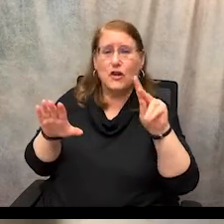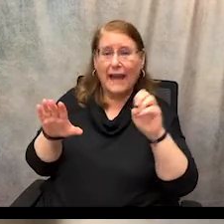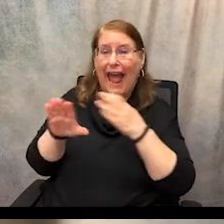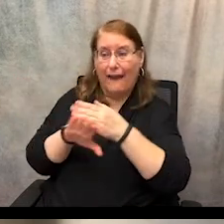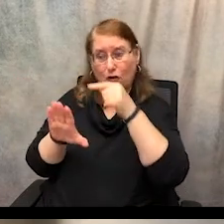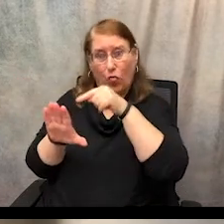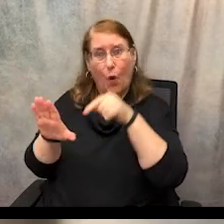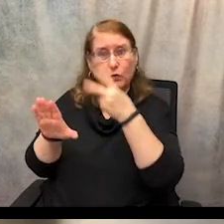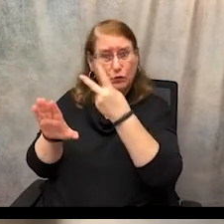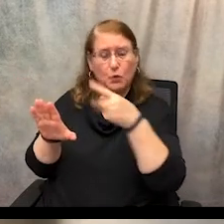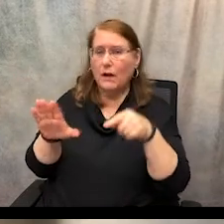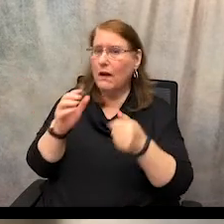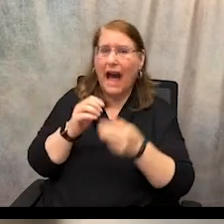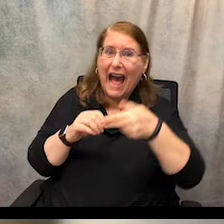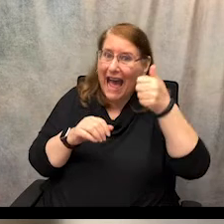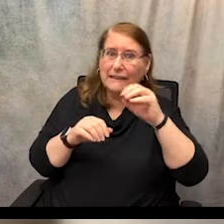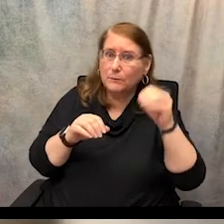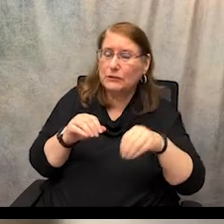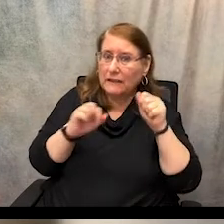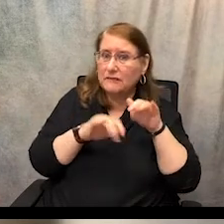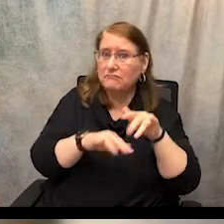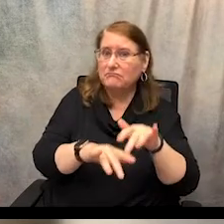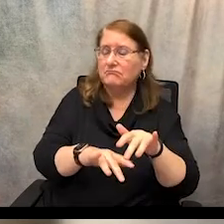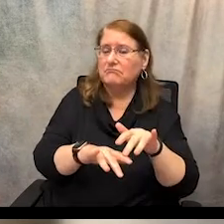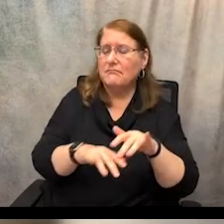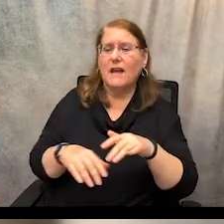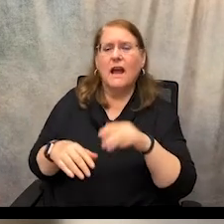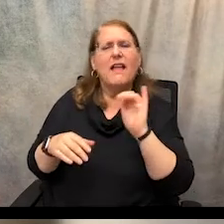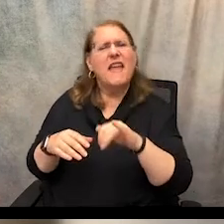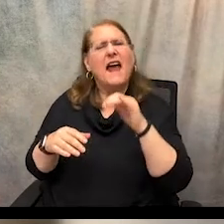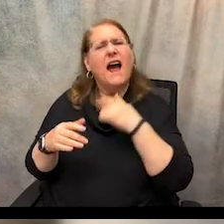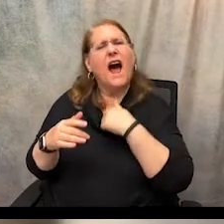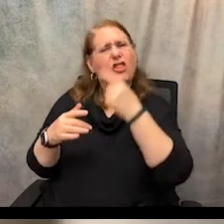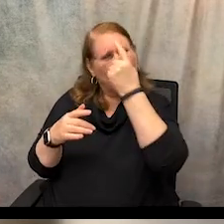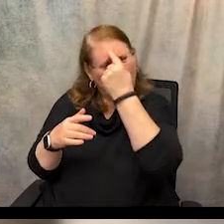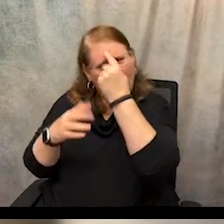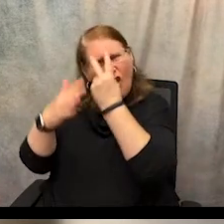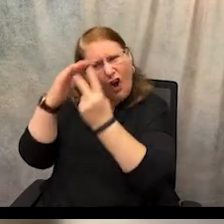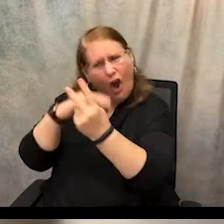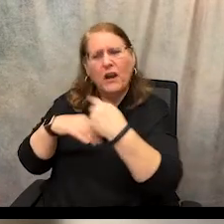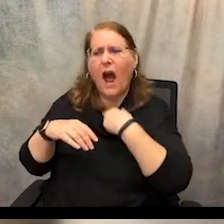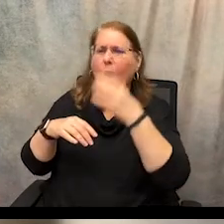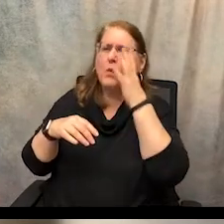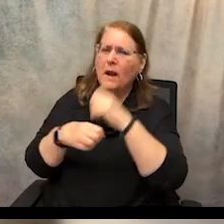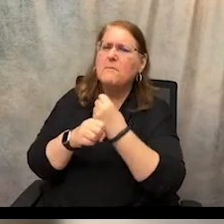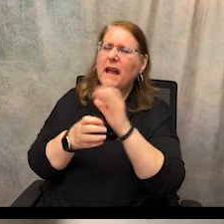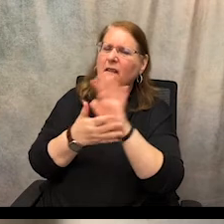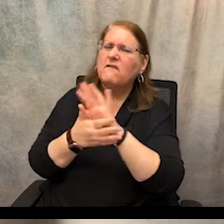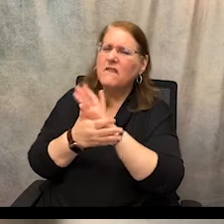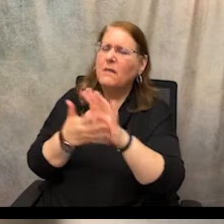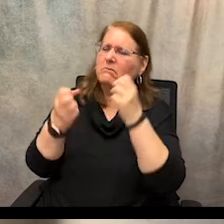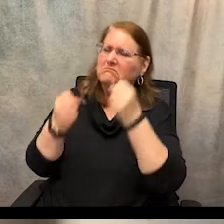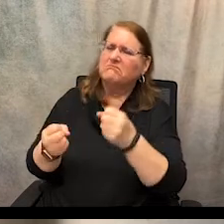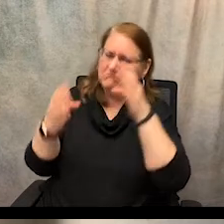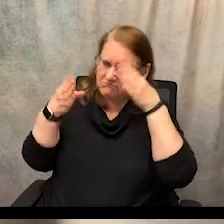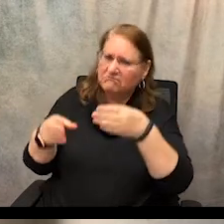arriving. And initially that was actually what I thought would be the bulk of the film, that I would do a film really